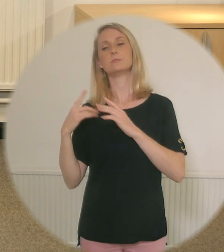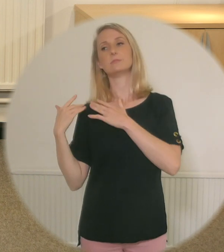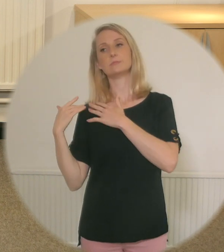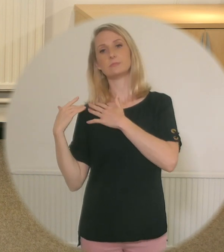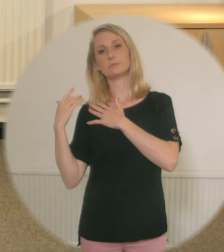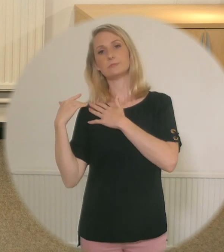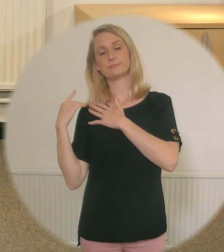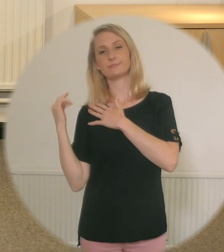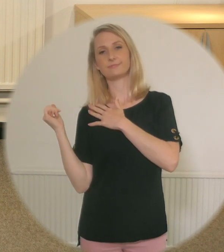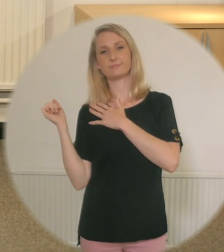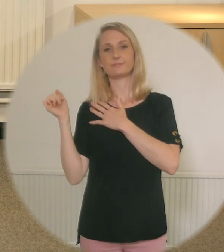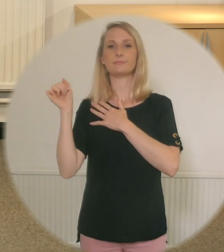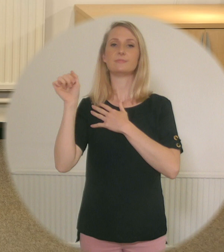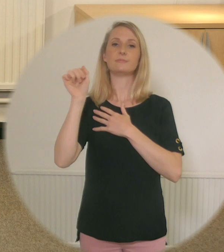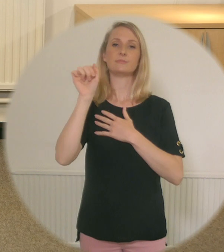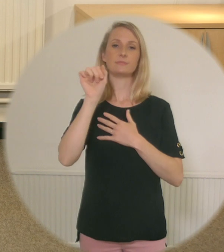center.